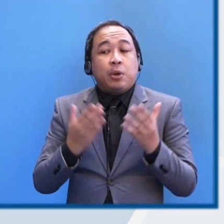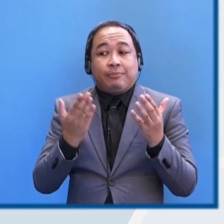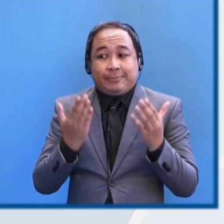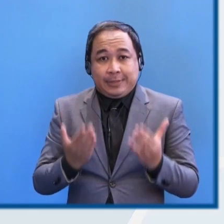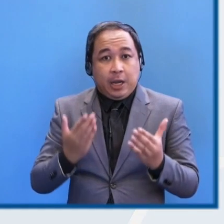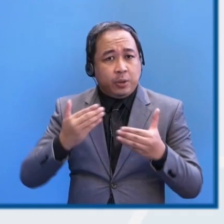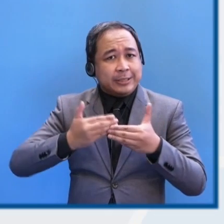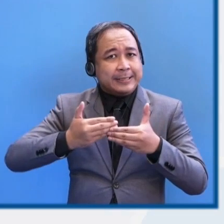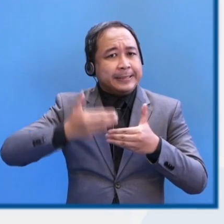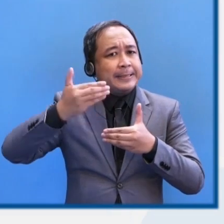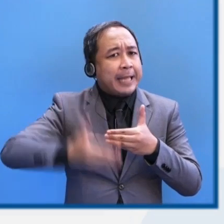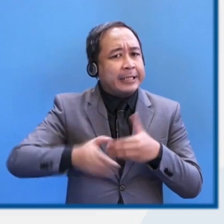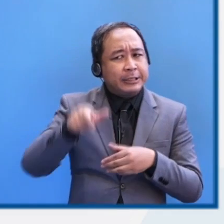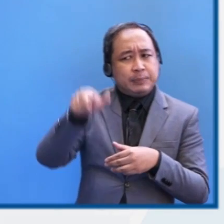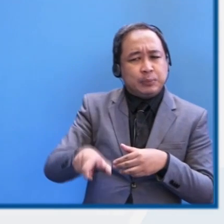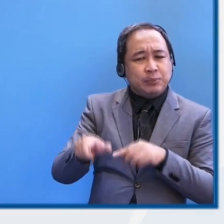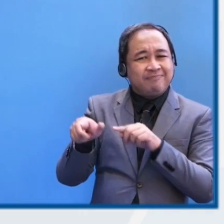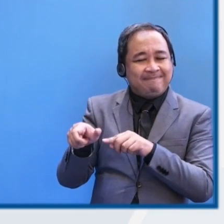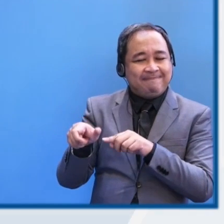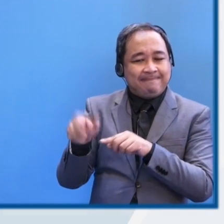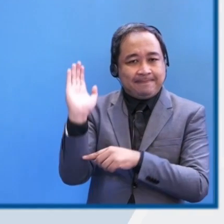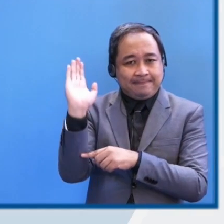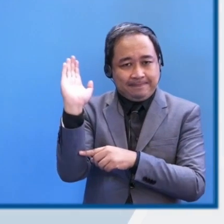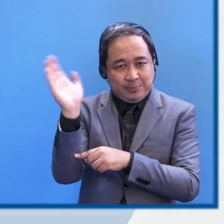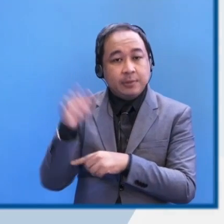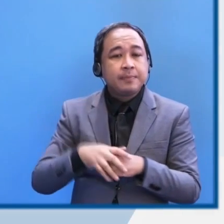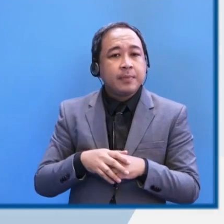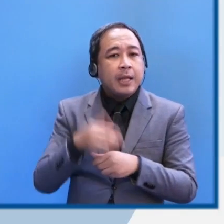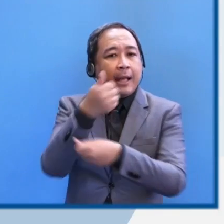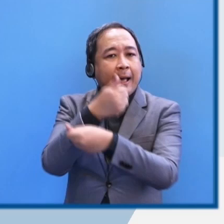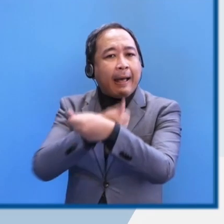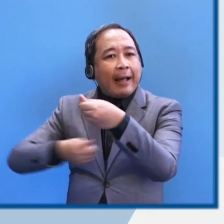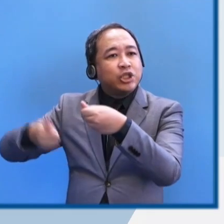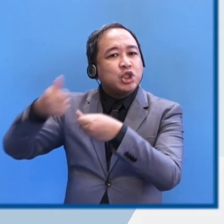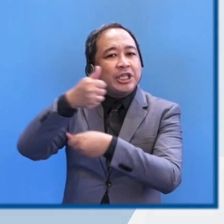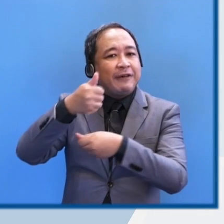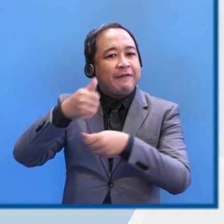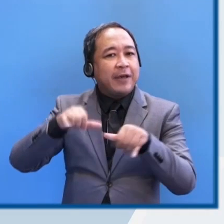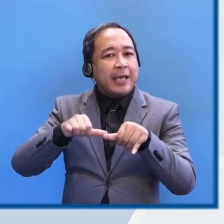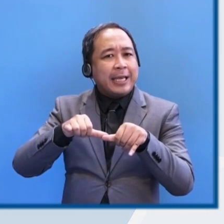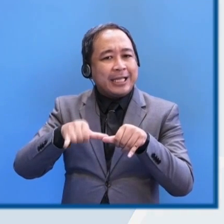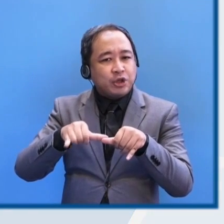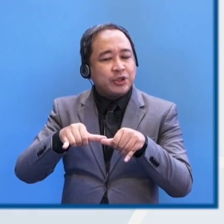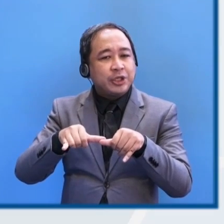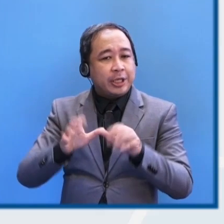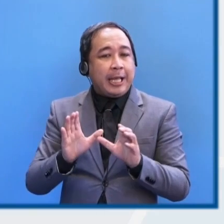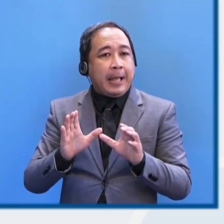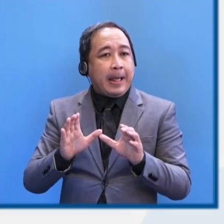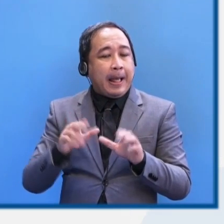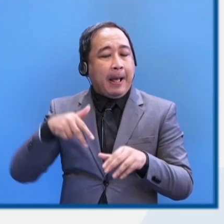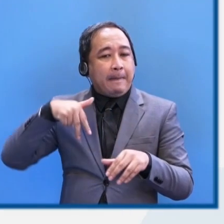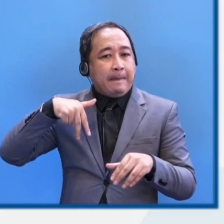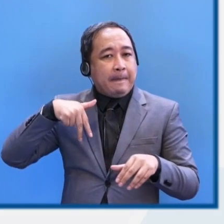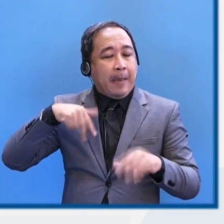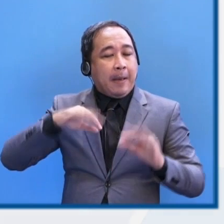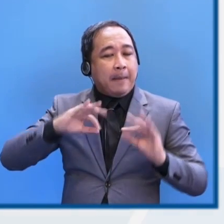next panelist, who is the Chief Engineer at the Ministry of Irrigation and Water in the Republic